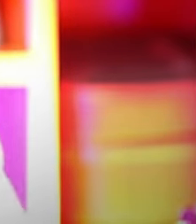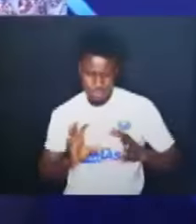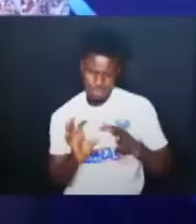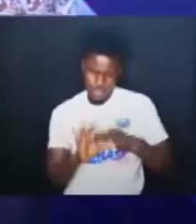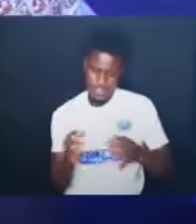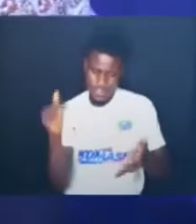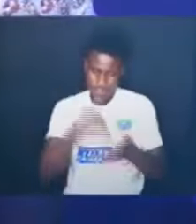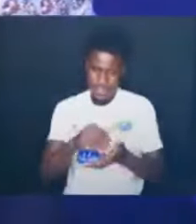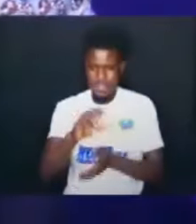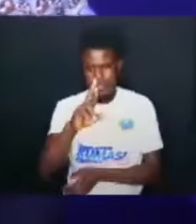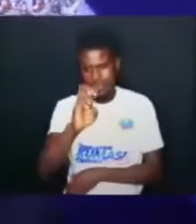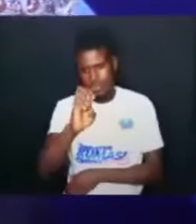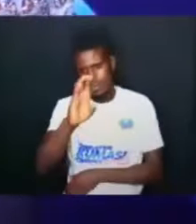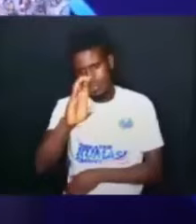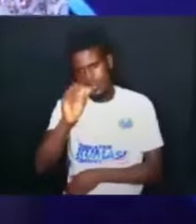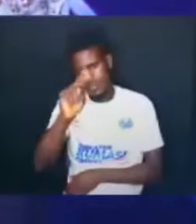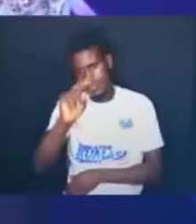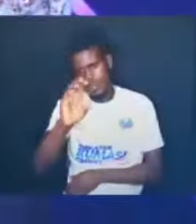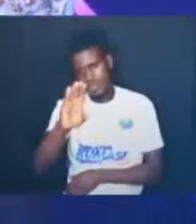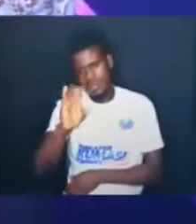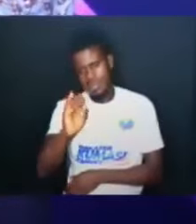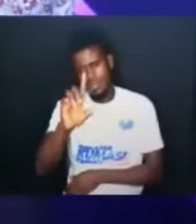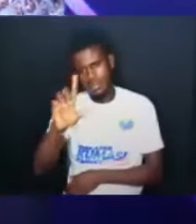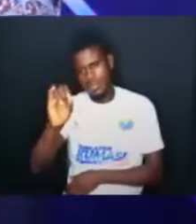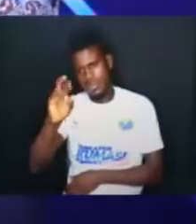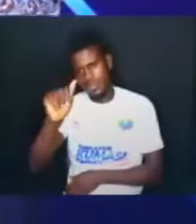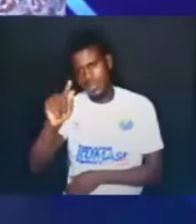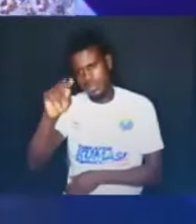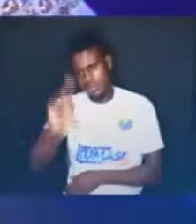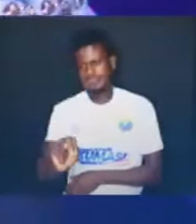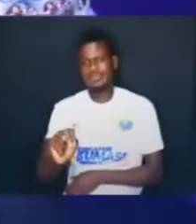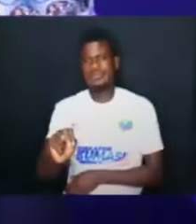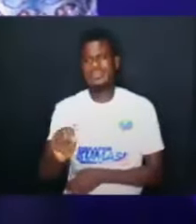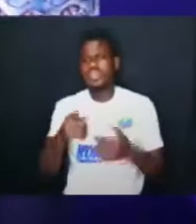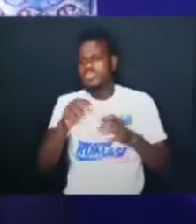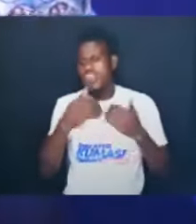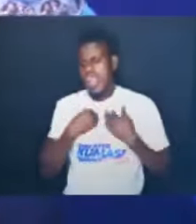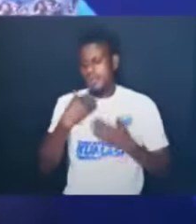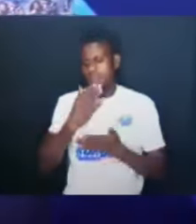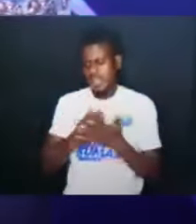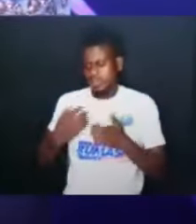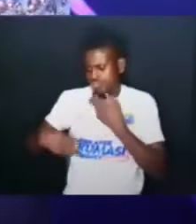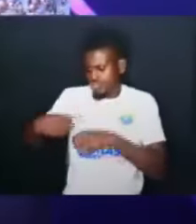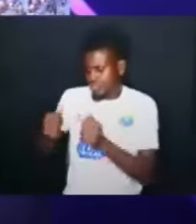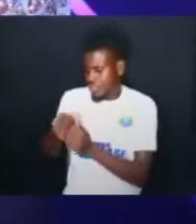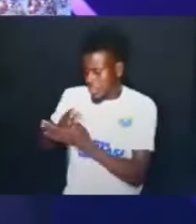Thank you. Now, what do you do when you have something against someone? Mark chapter 11, verse 24 and 25. Mark